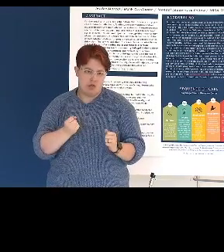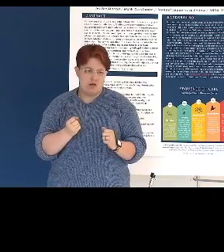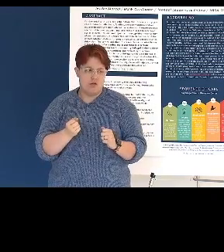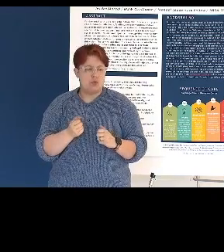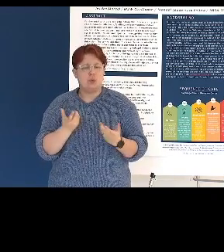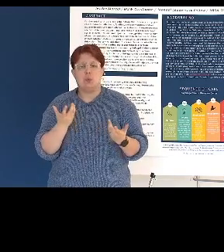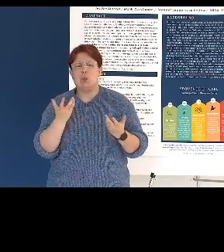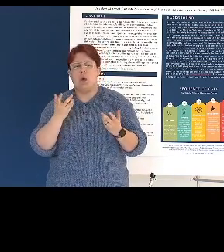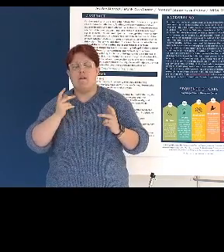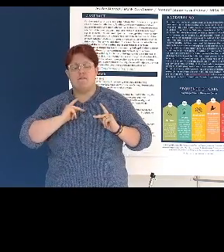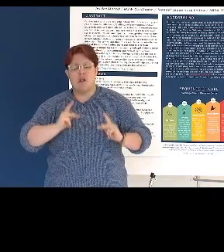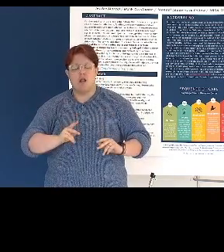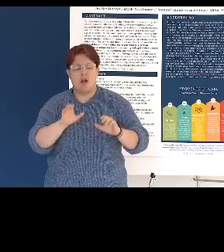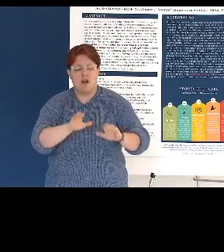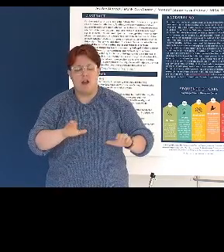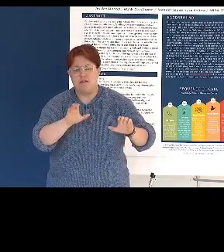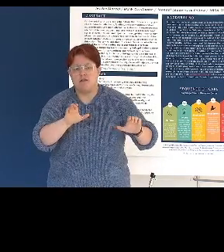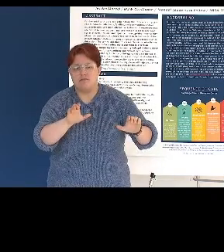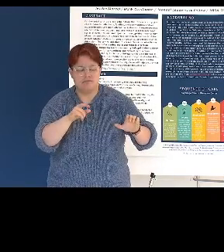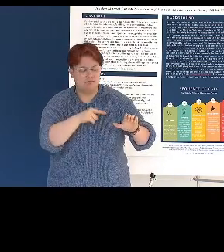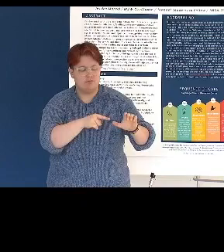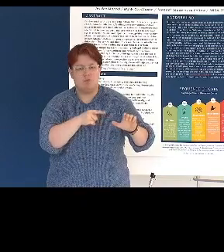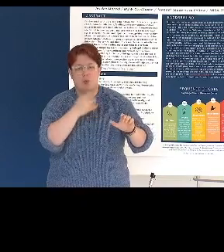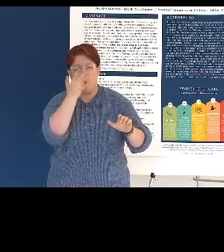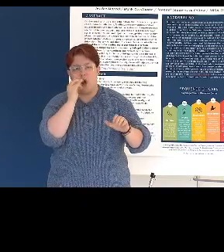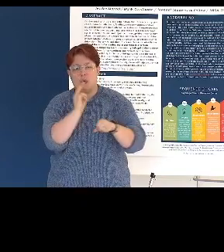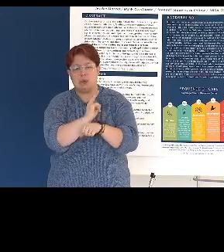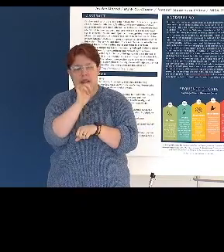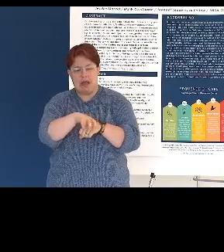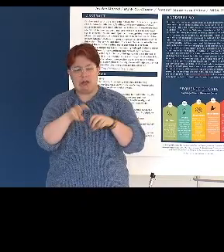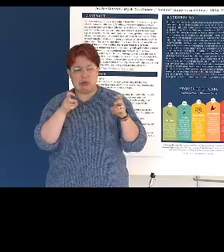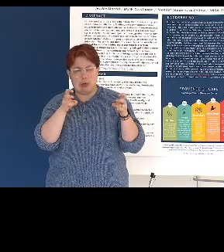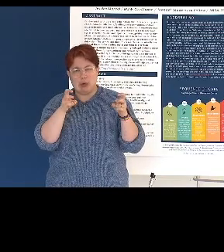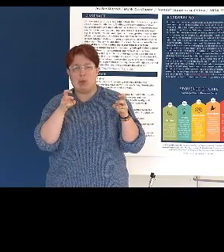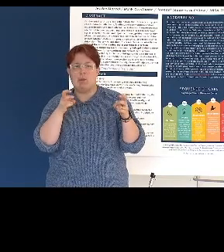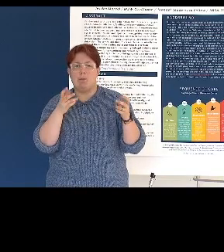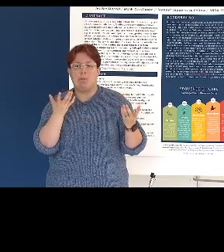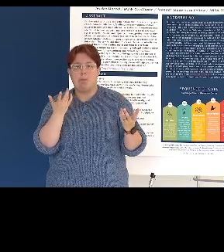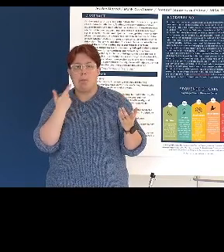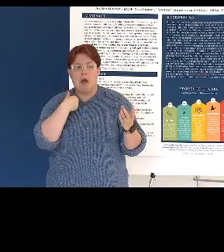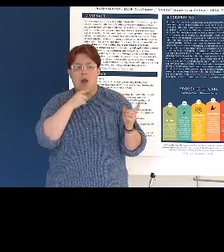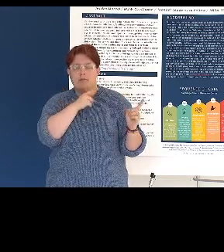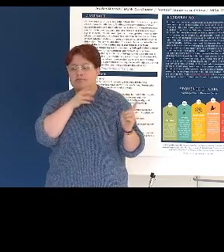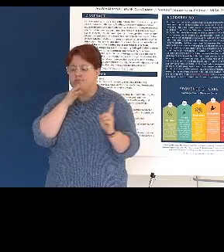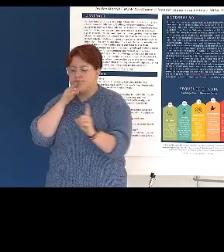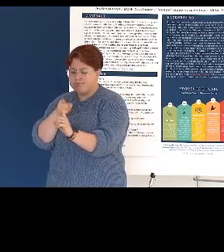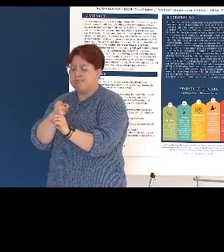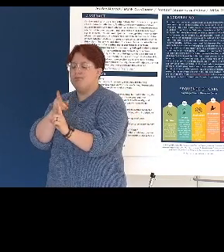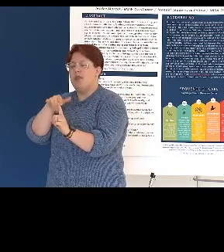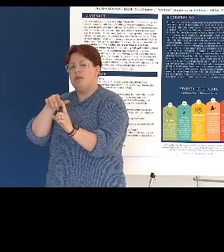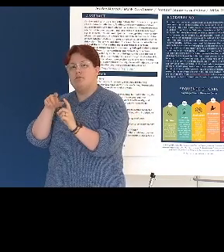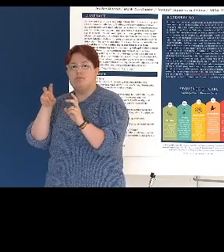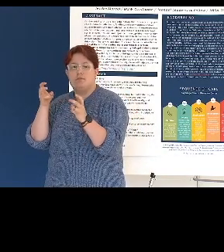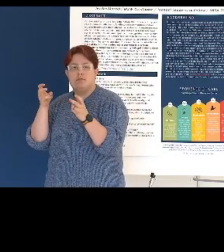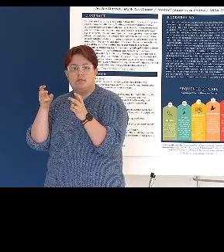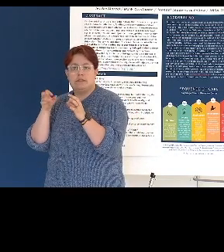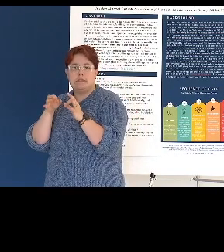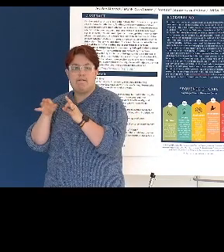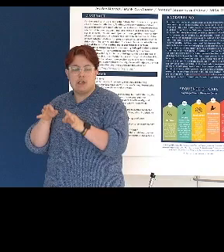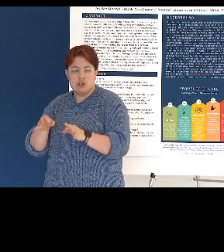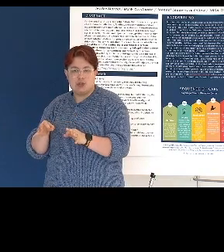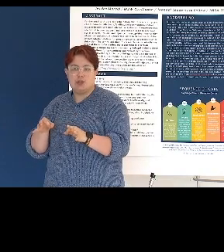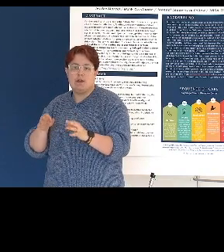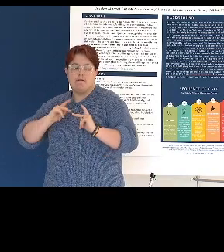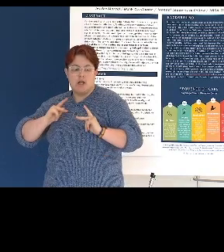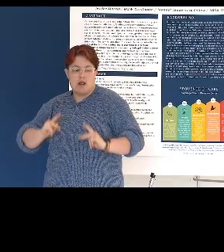physical activity and why the use of this term? I was drawn to physical activity with this definition. Physical activity